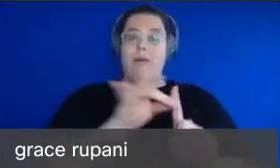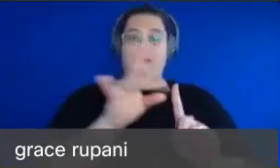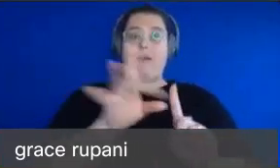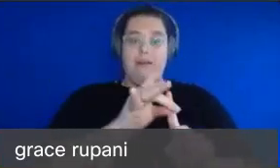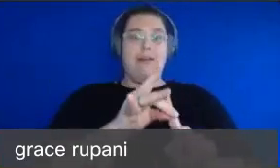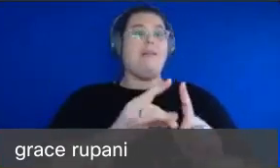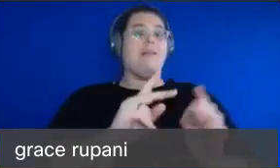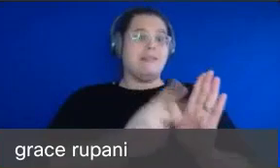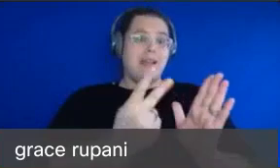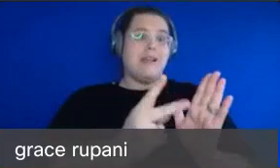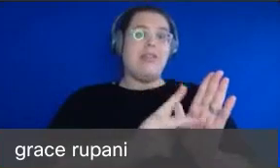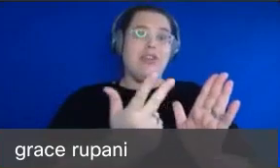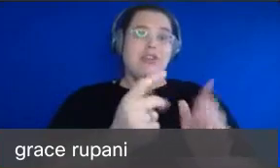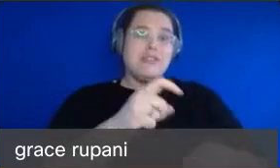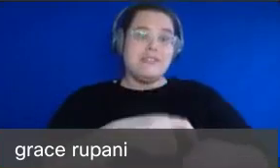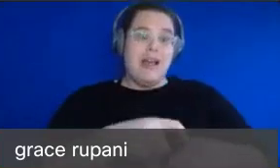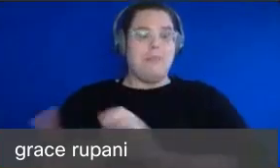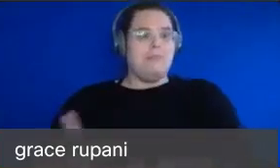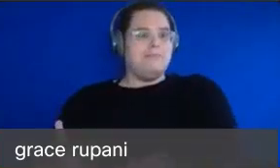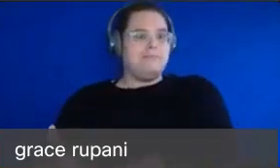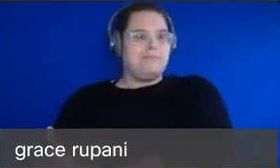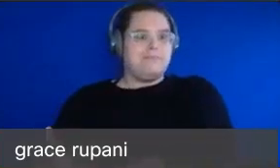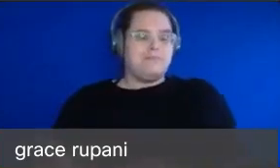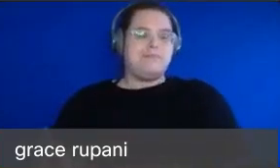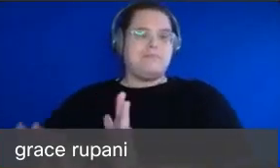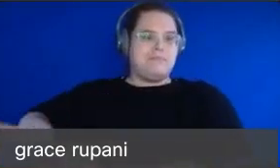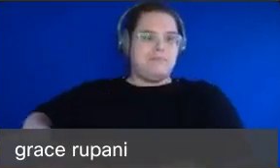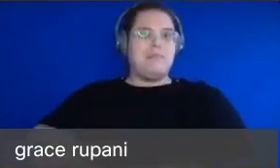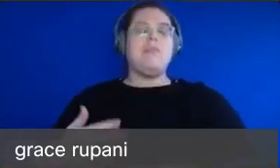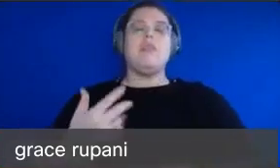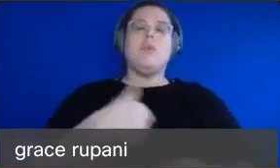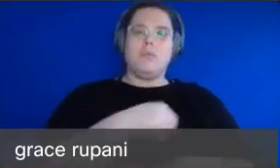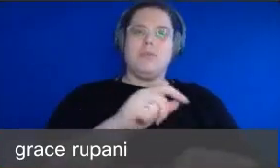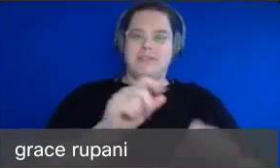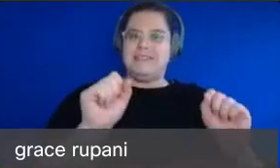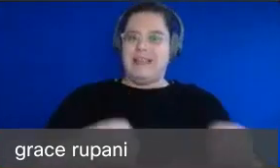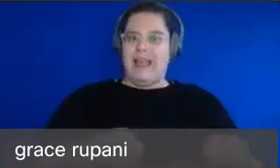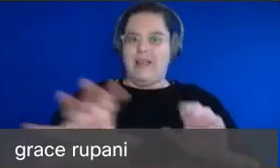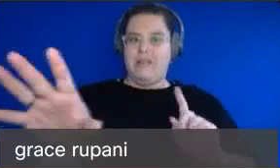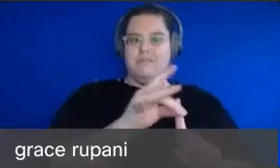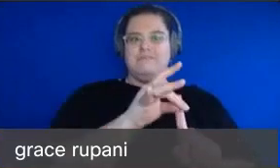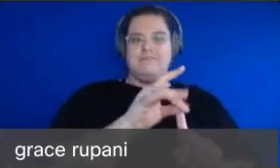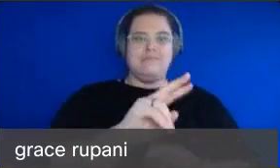those cases. DC Health is tracking those cases where